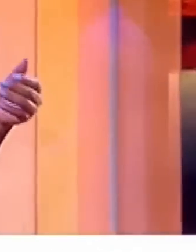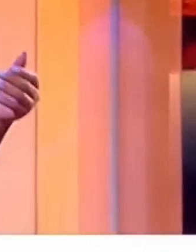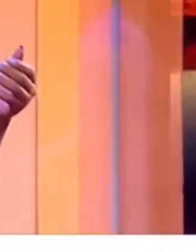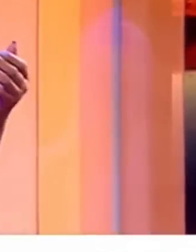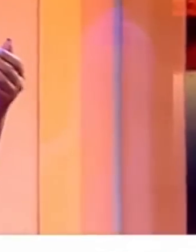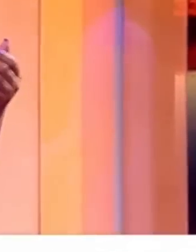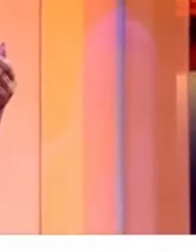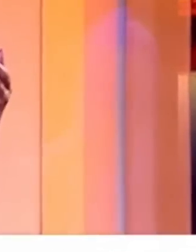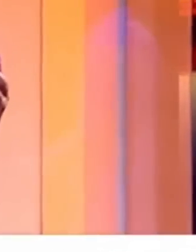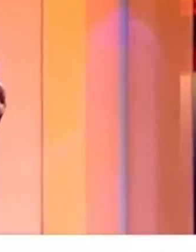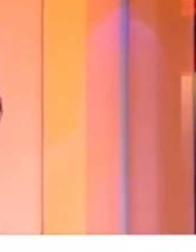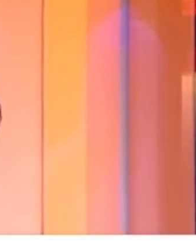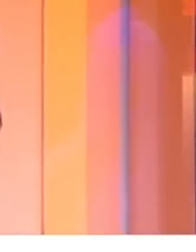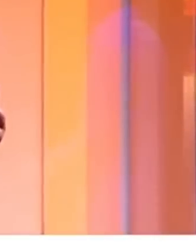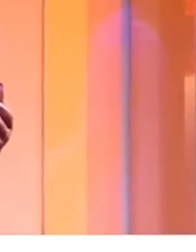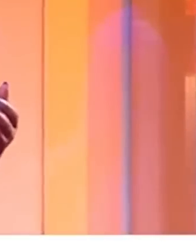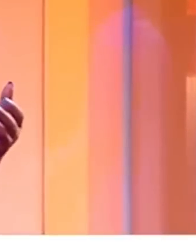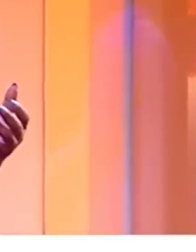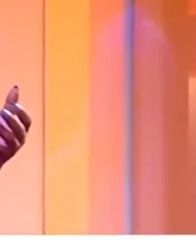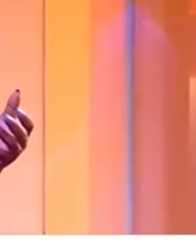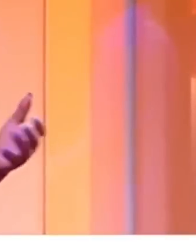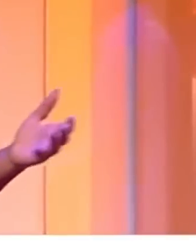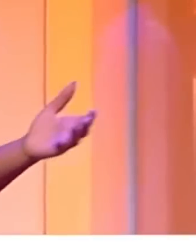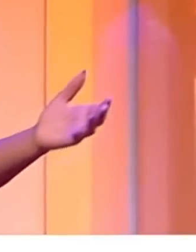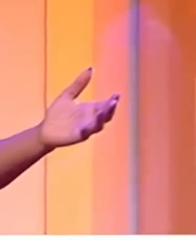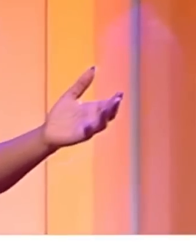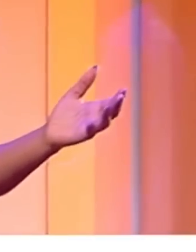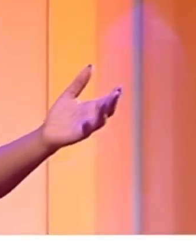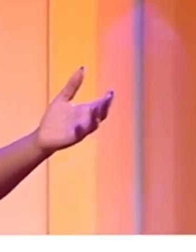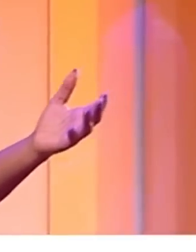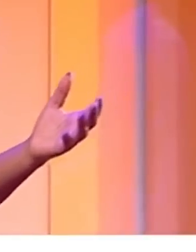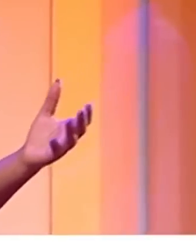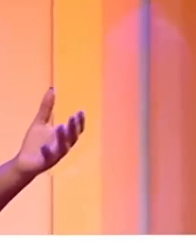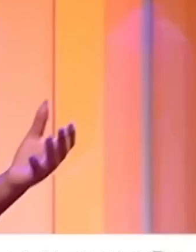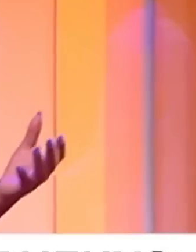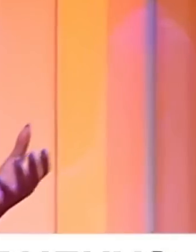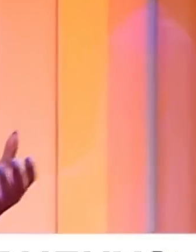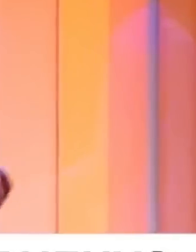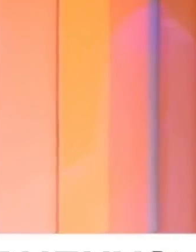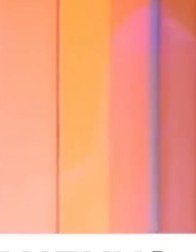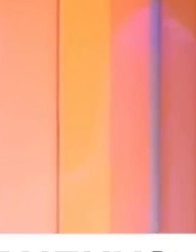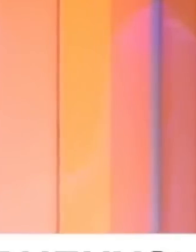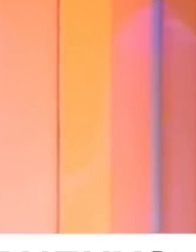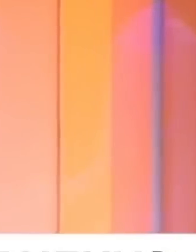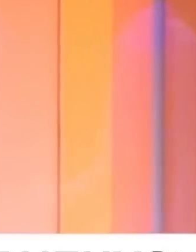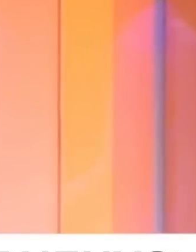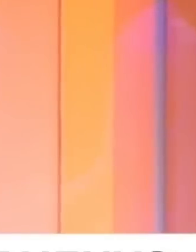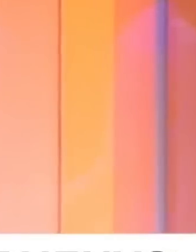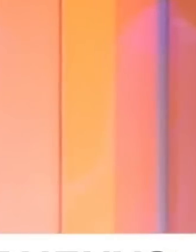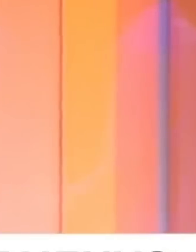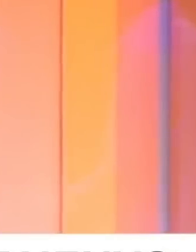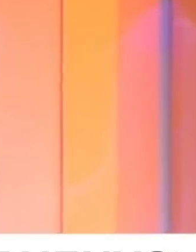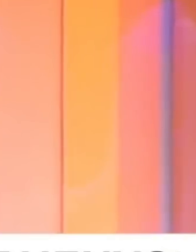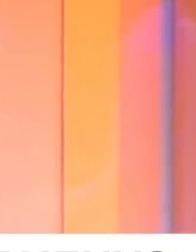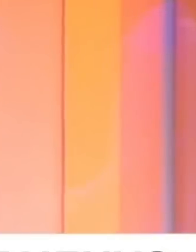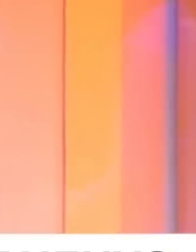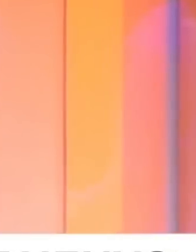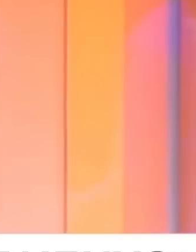boyo phenyo ke thoma ge o tseba lebaka la gona o tseba modu